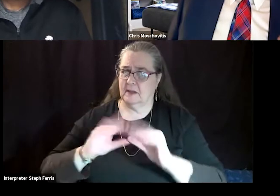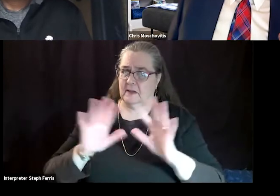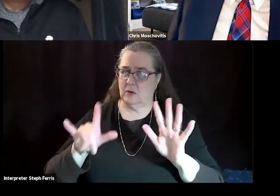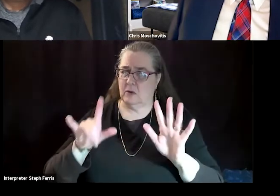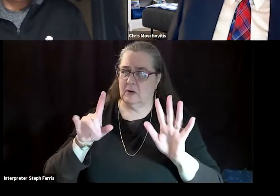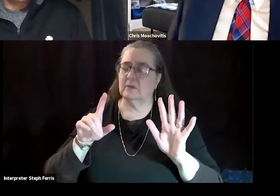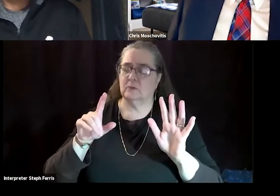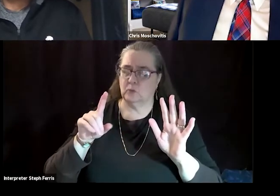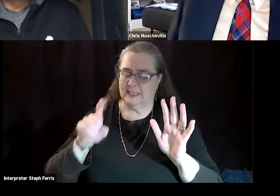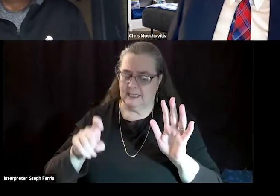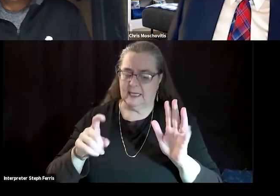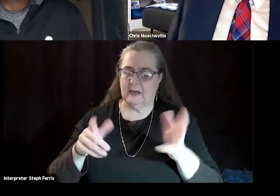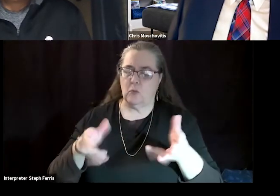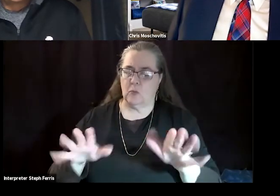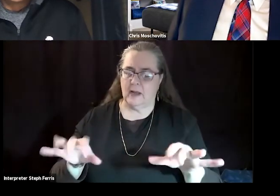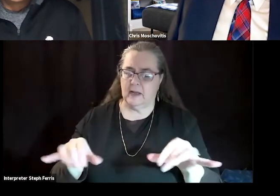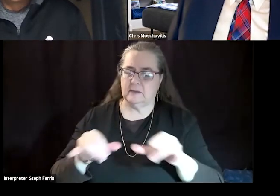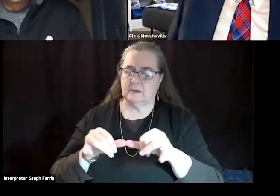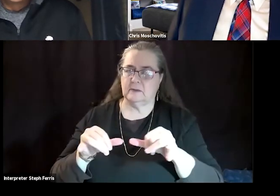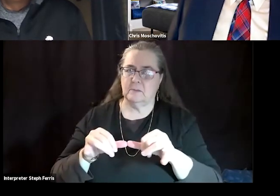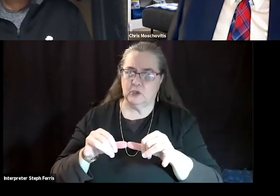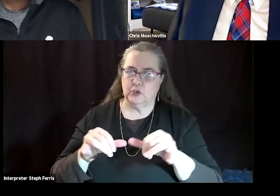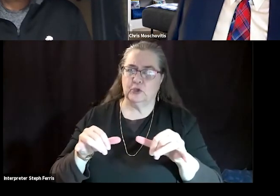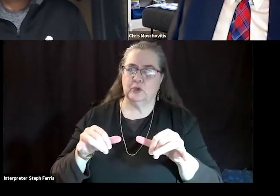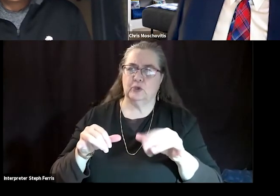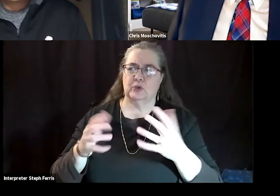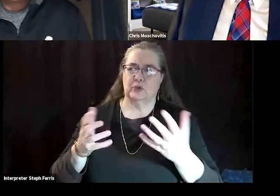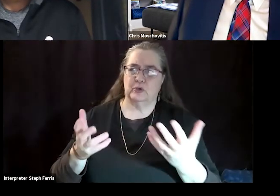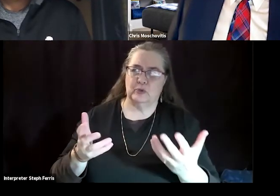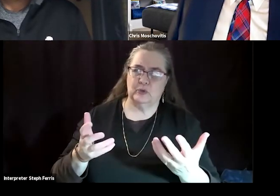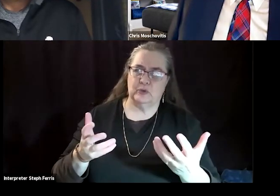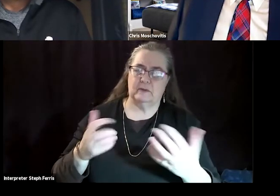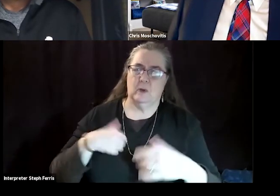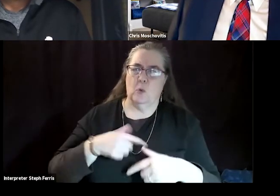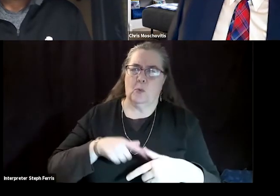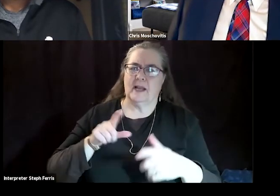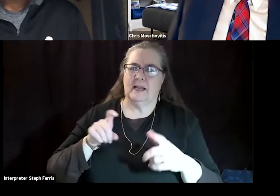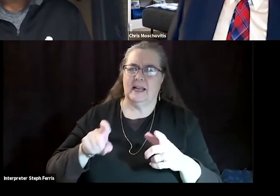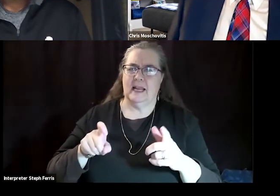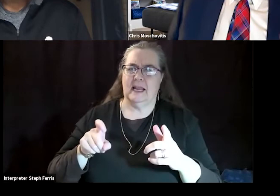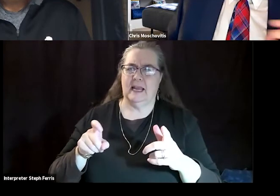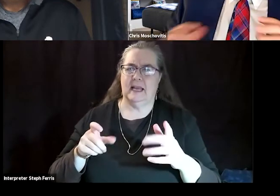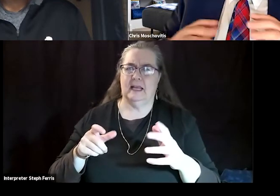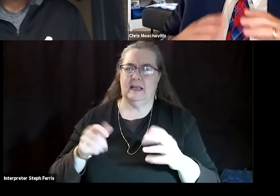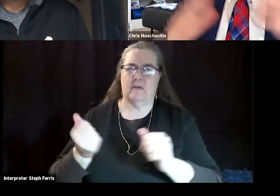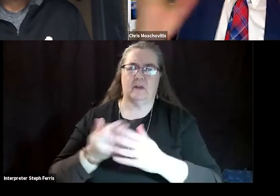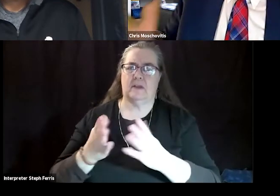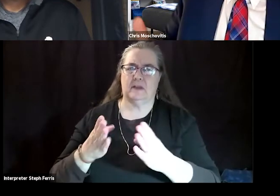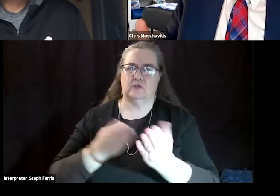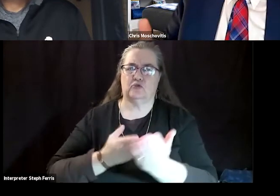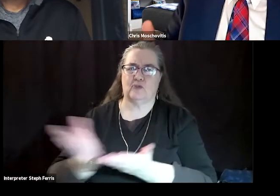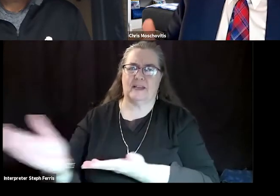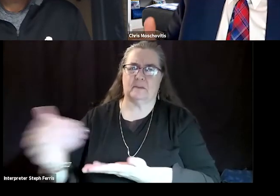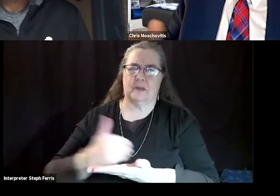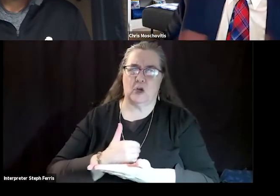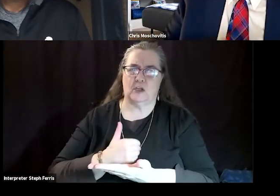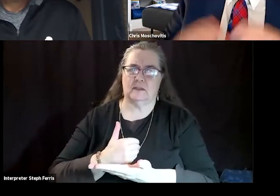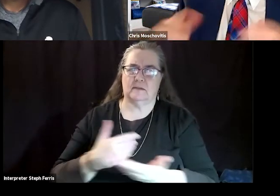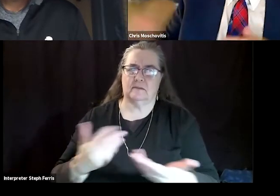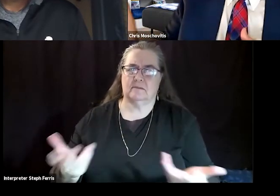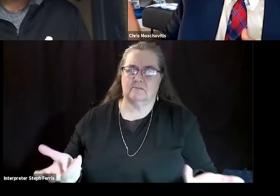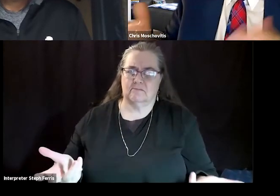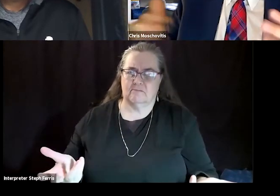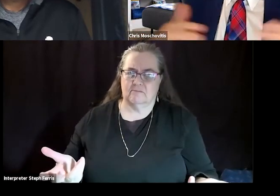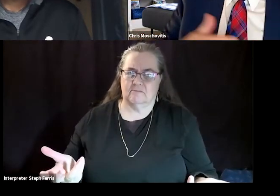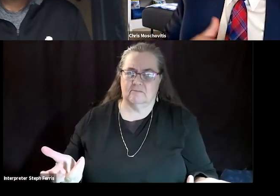need some sort of transparency, just the same way when the bank is in. If a bank is publicly traded, let's just